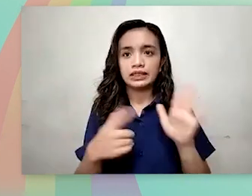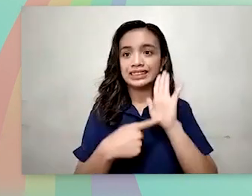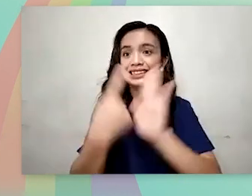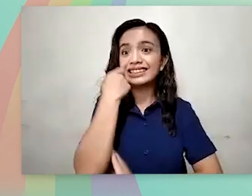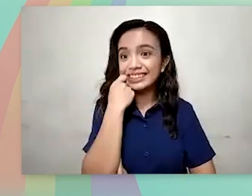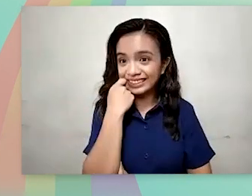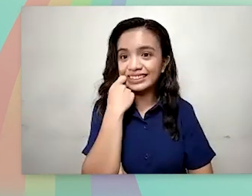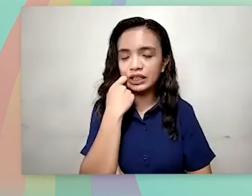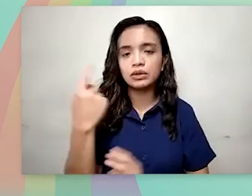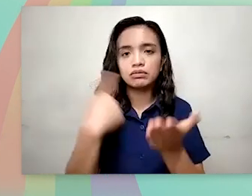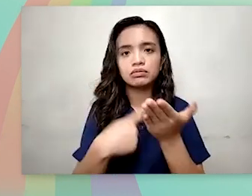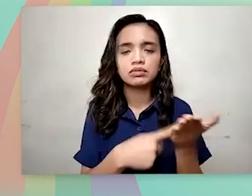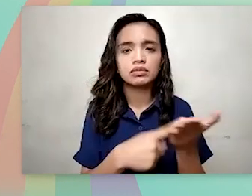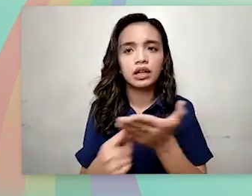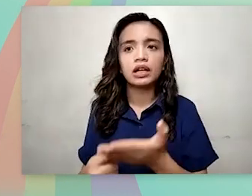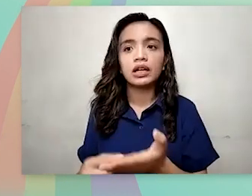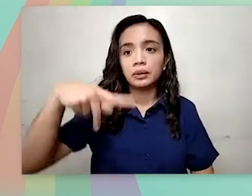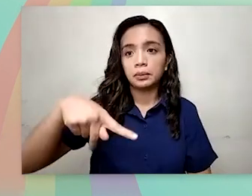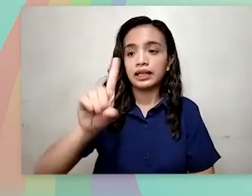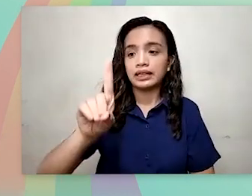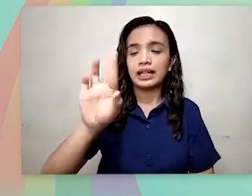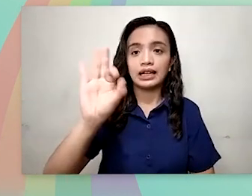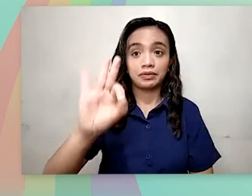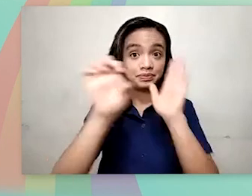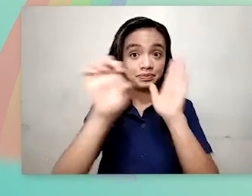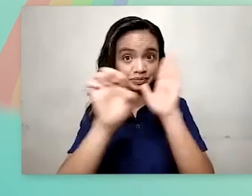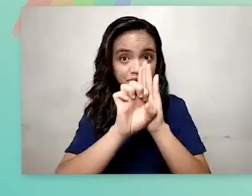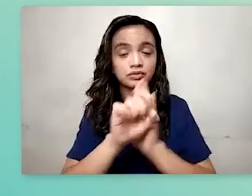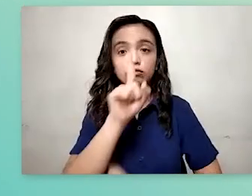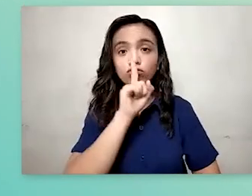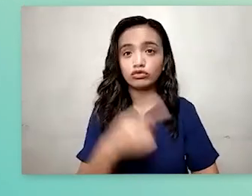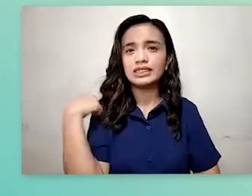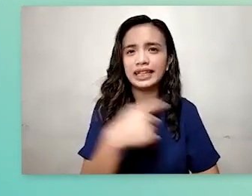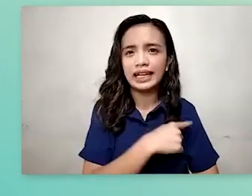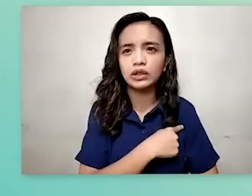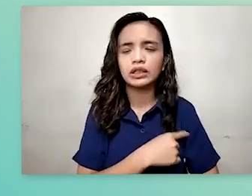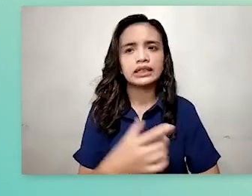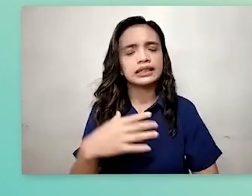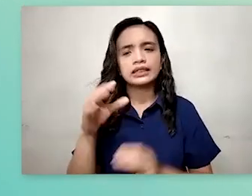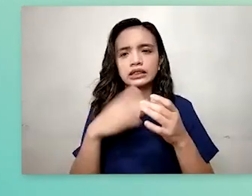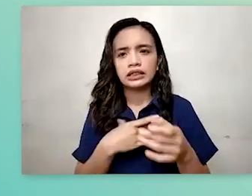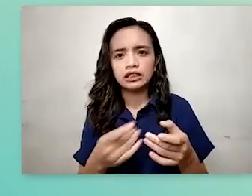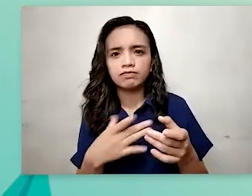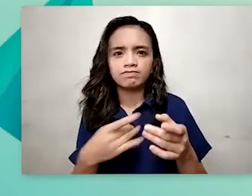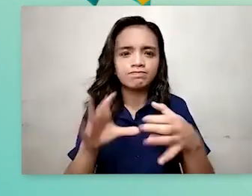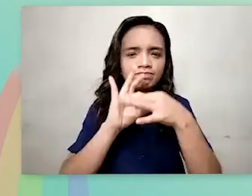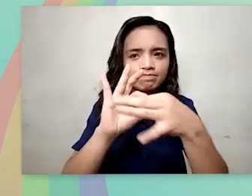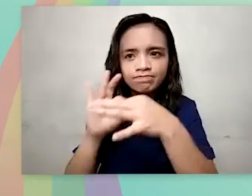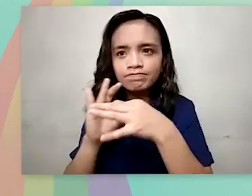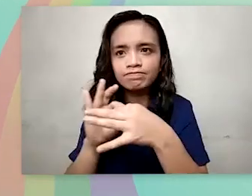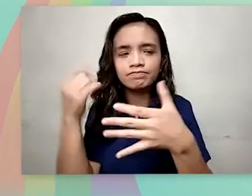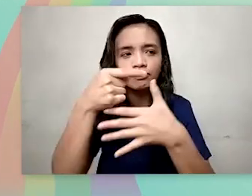network also exhibited that during our discussion now. In PDRF, for example, we are really